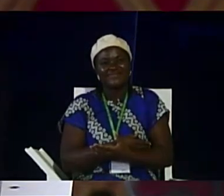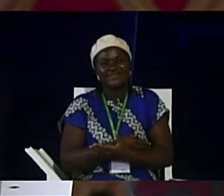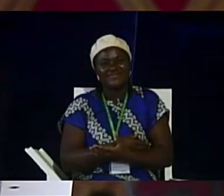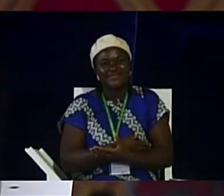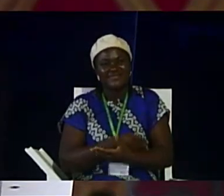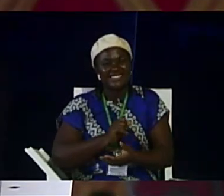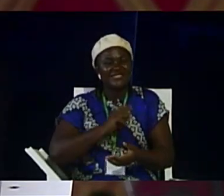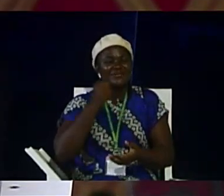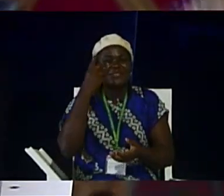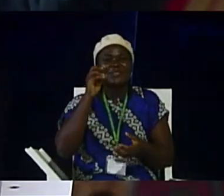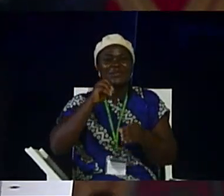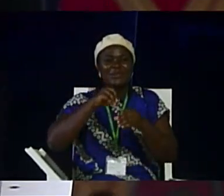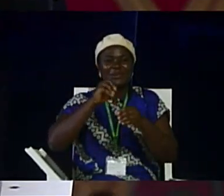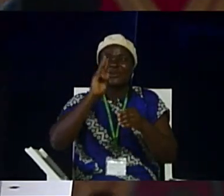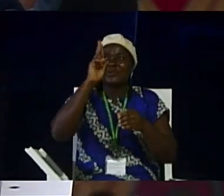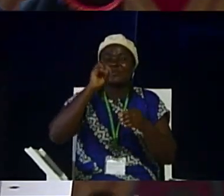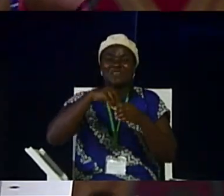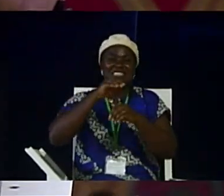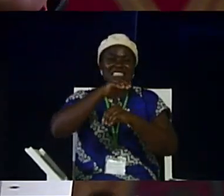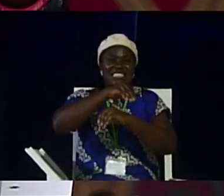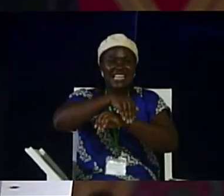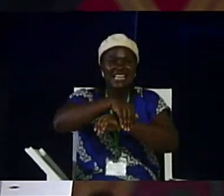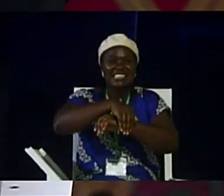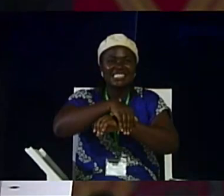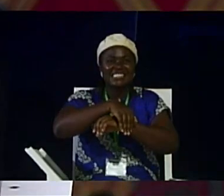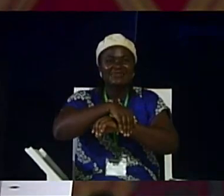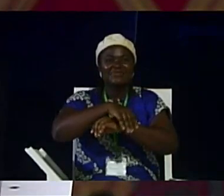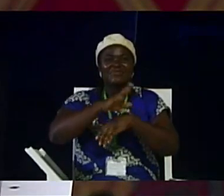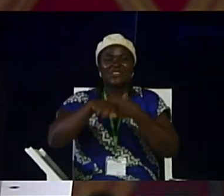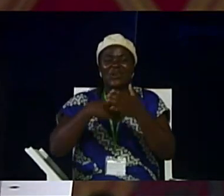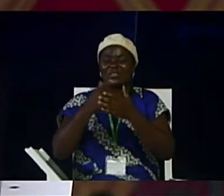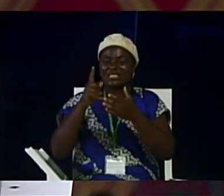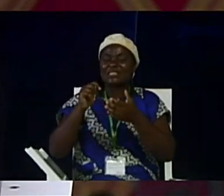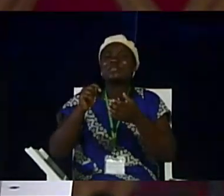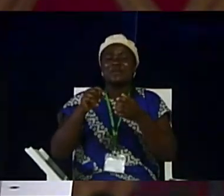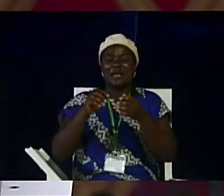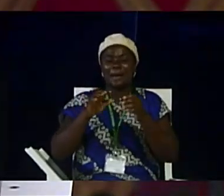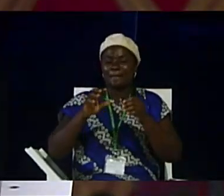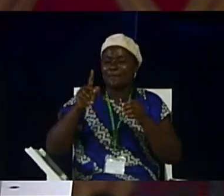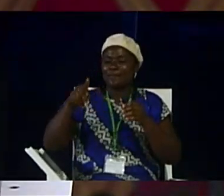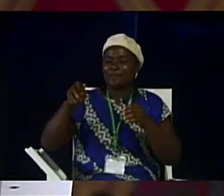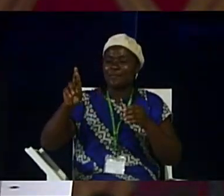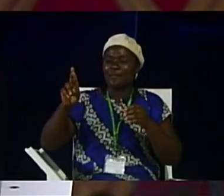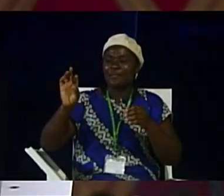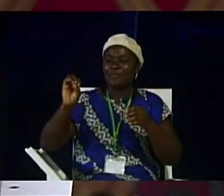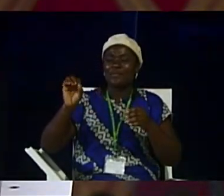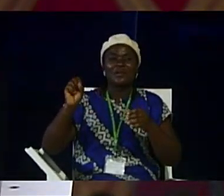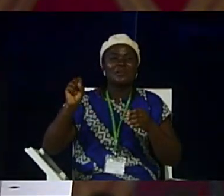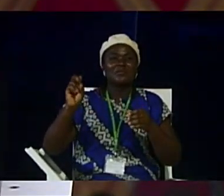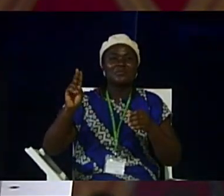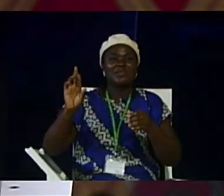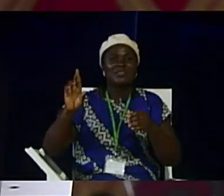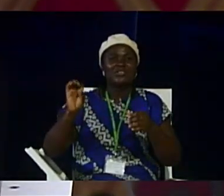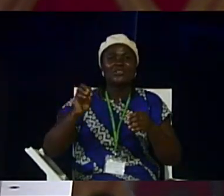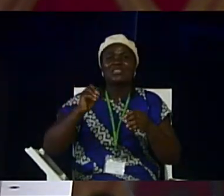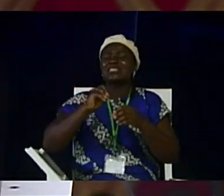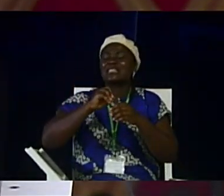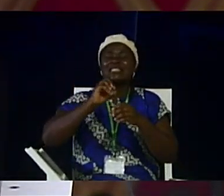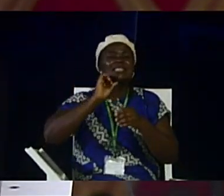night. All the pressure is on her because she has to feed